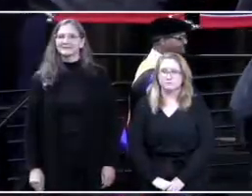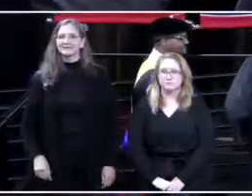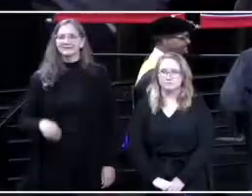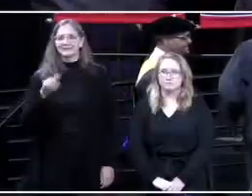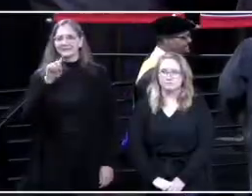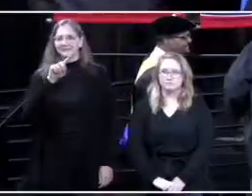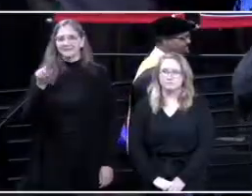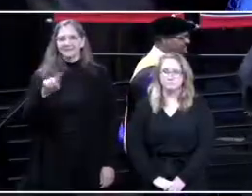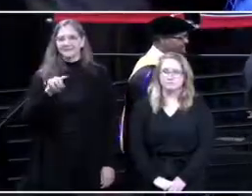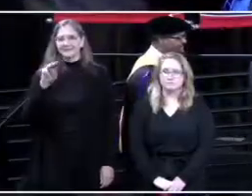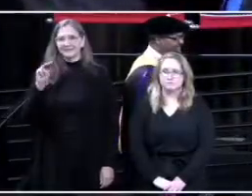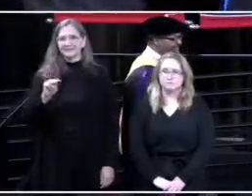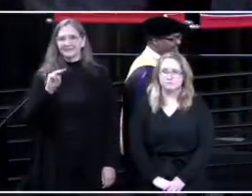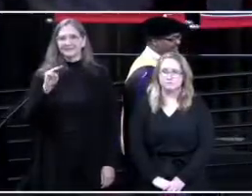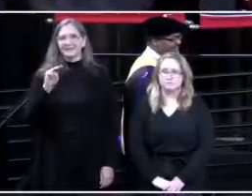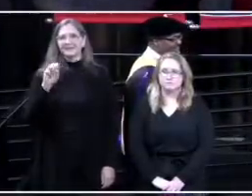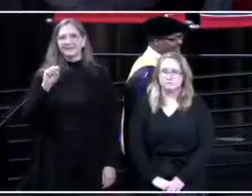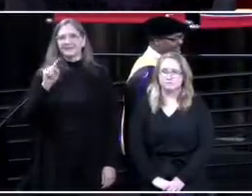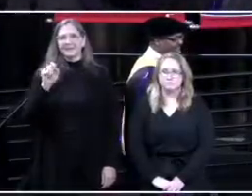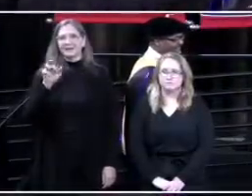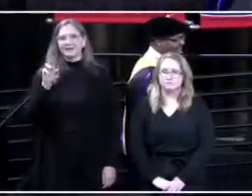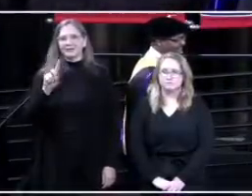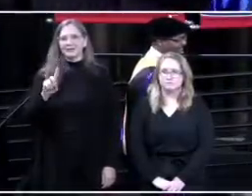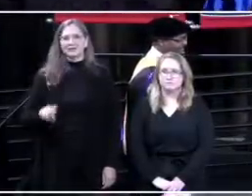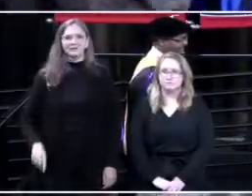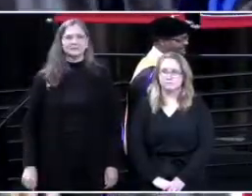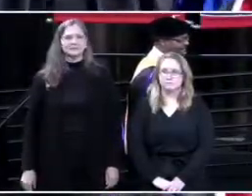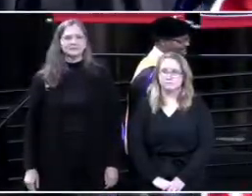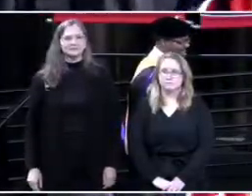Zachary Mason Stoddard.